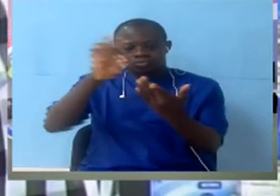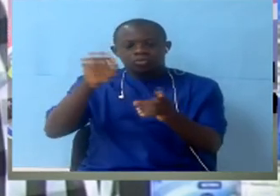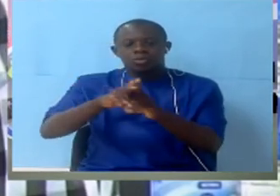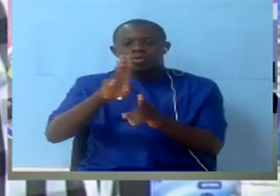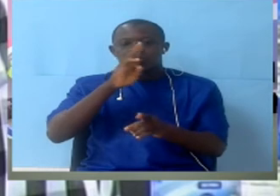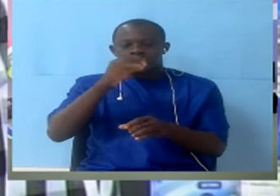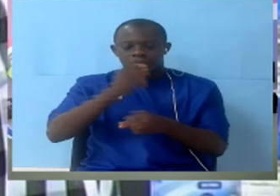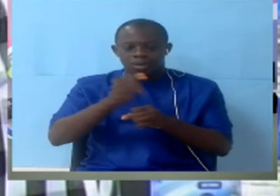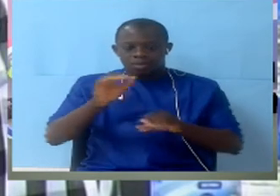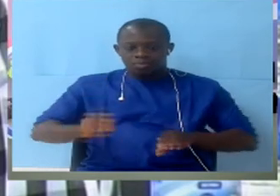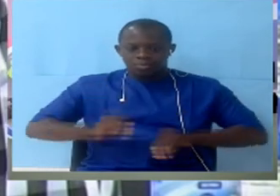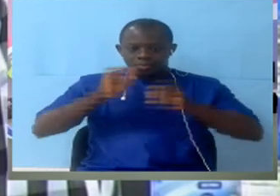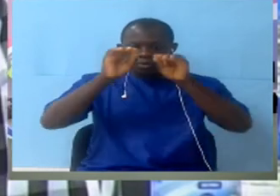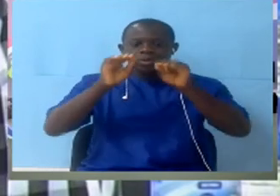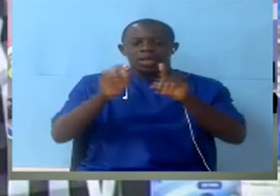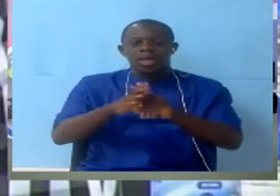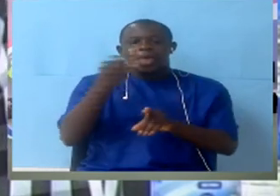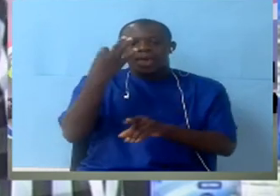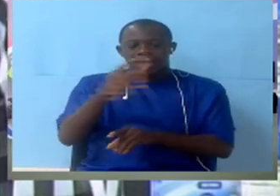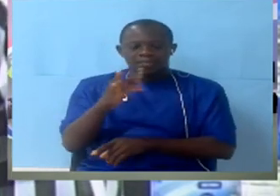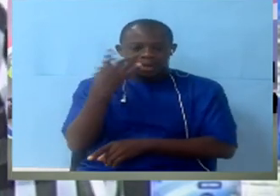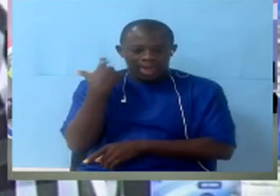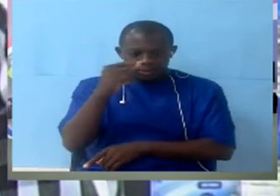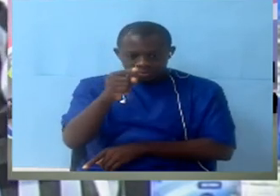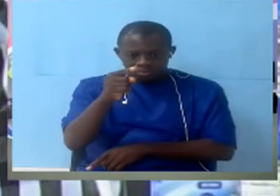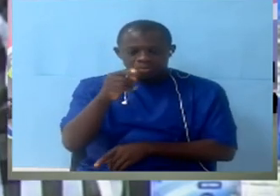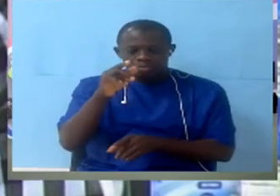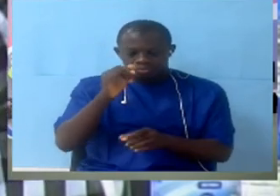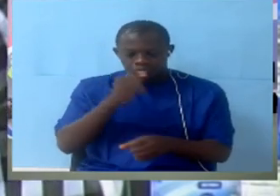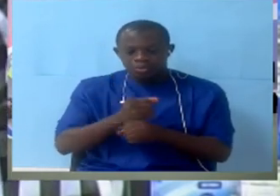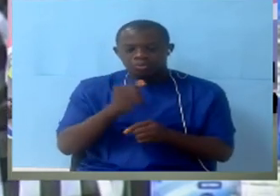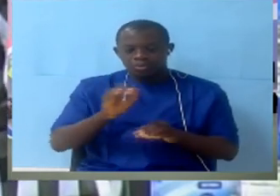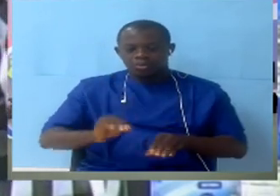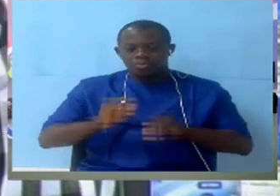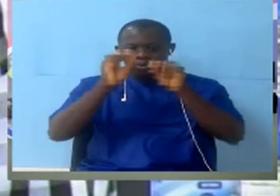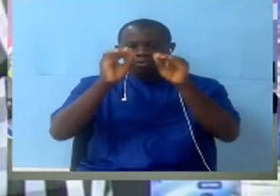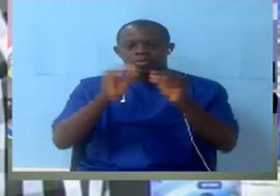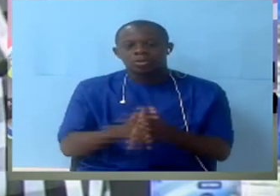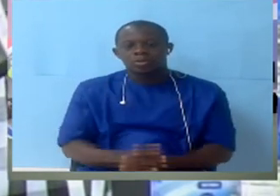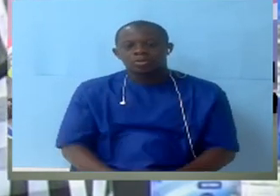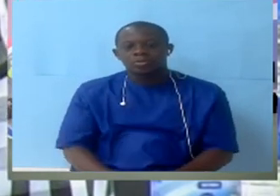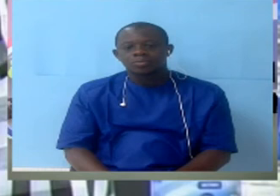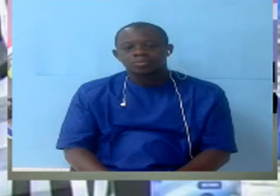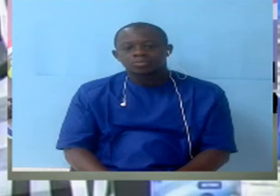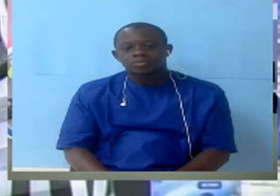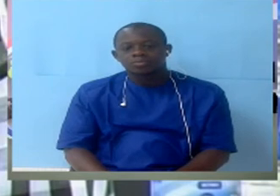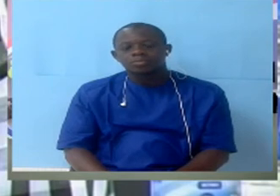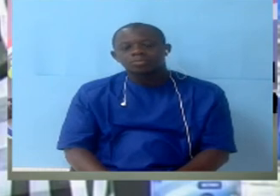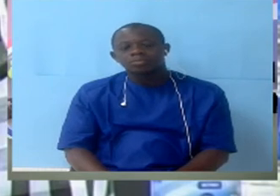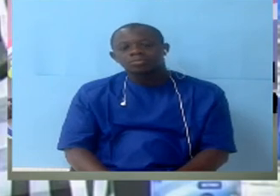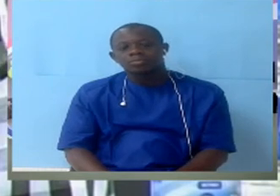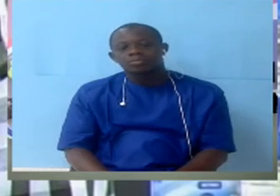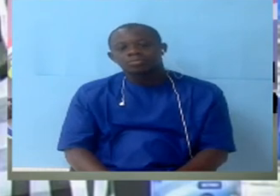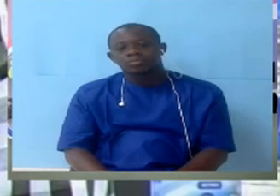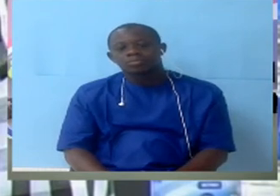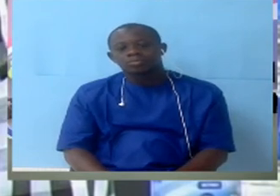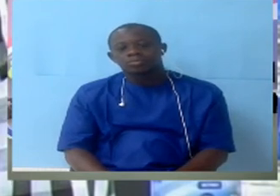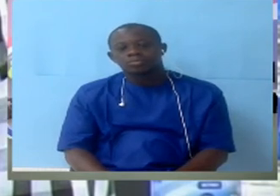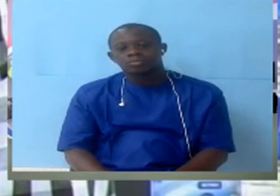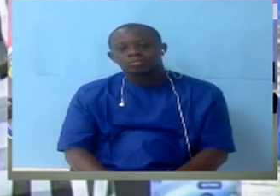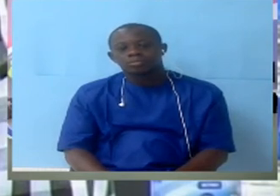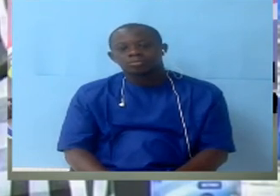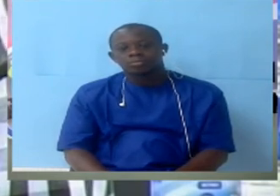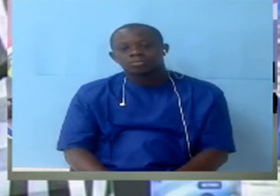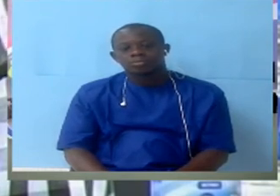to be promoted. If they like you, ni ita ko man diata ye promote. Madu drom niye kmo for inso mfanalu songa kana